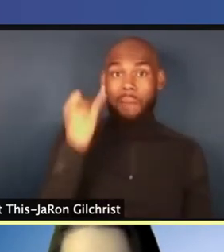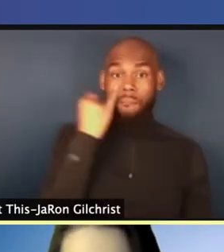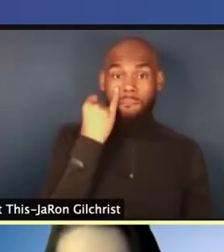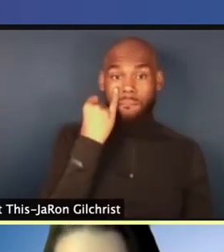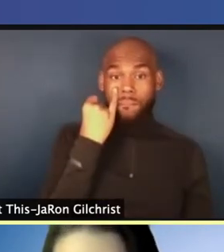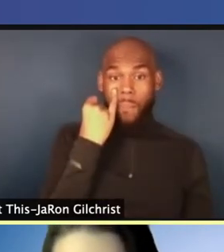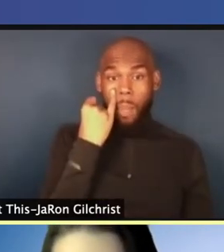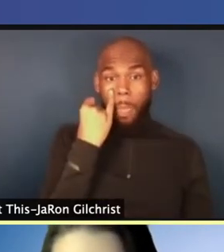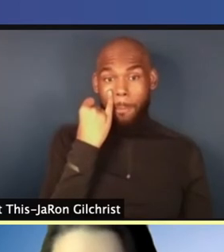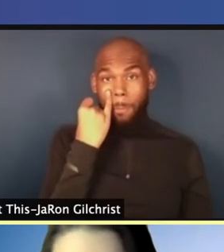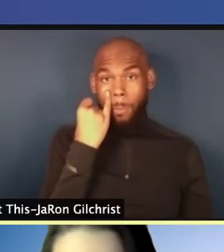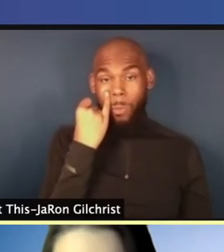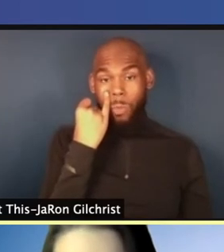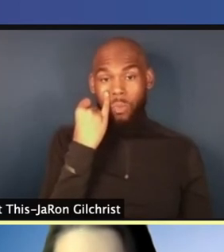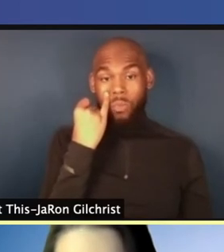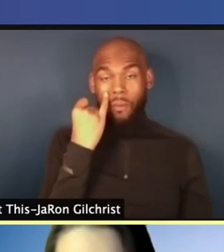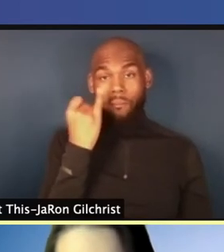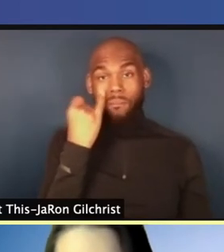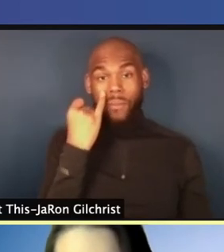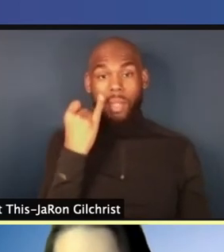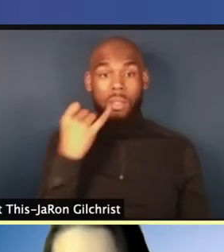If they come down on the side of